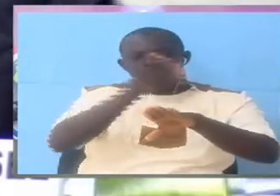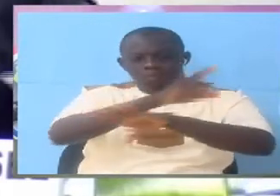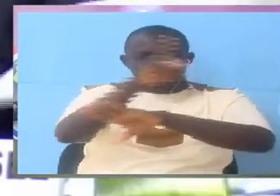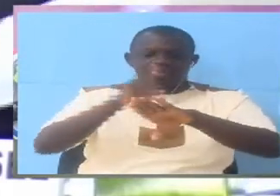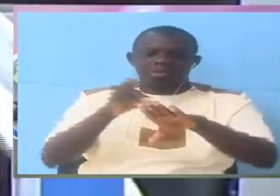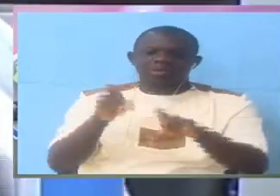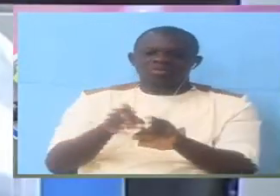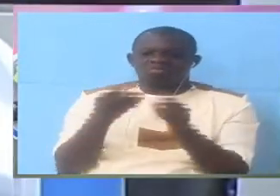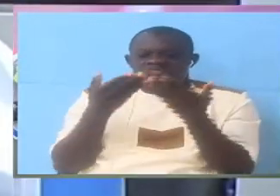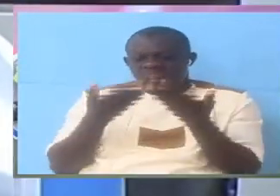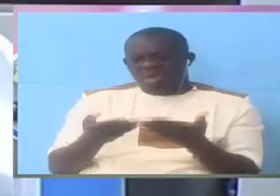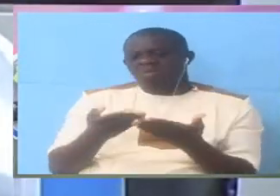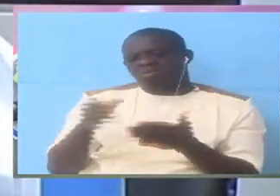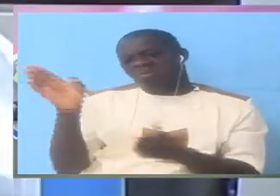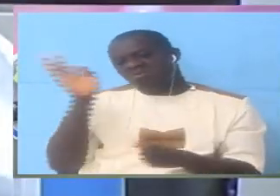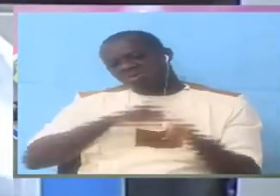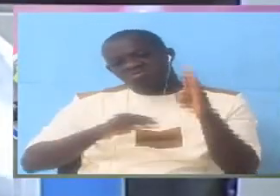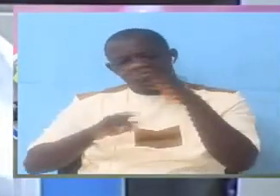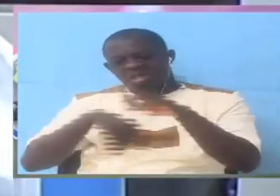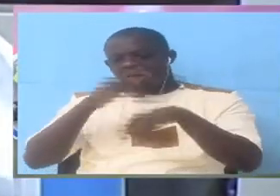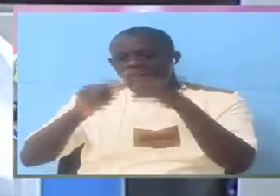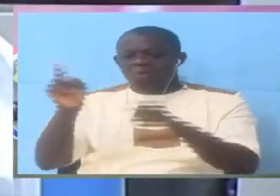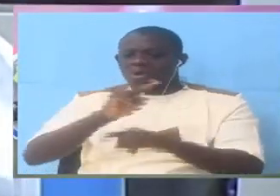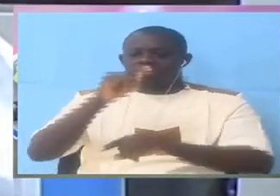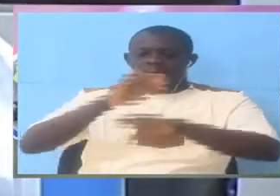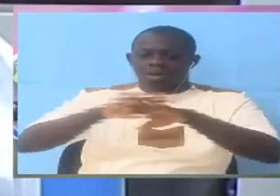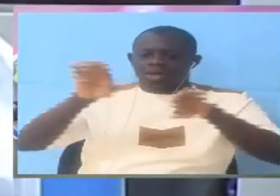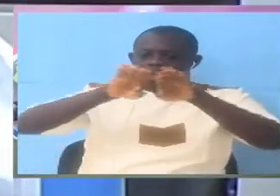about what was on the table?